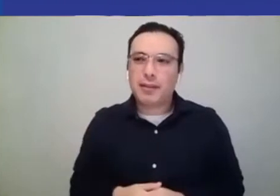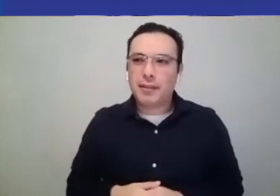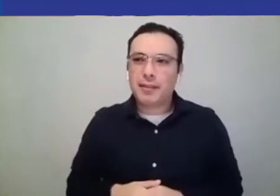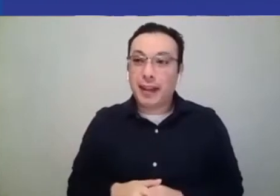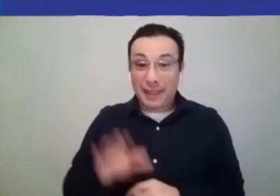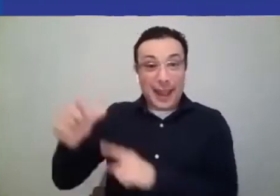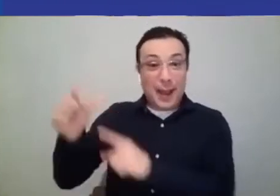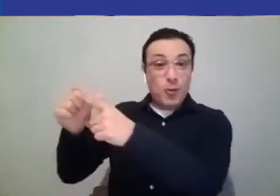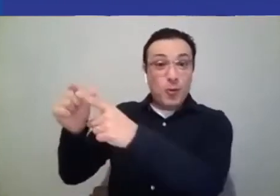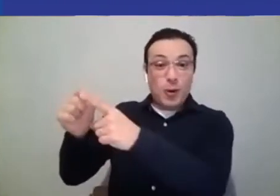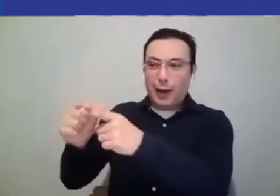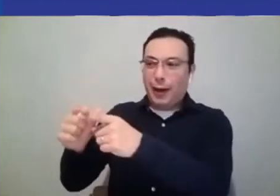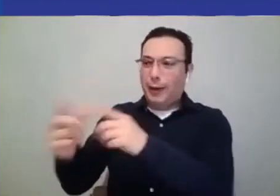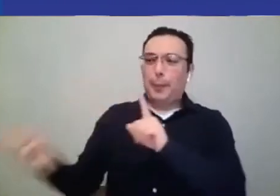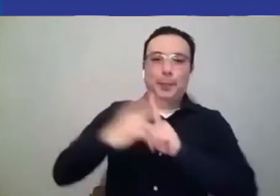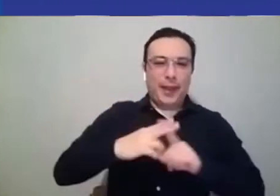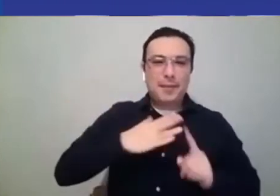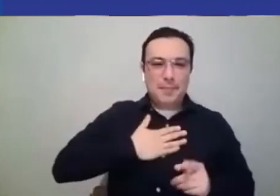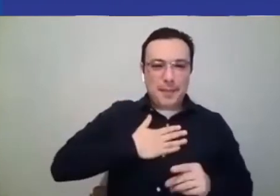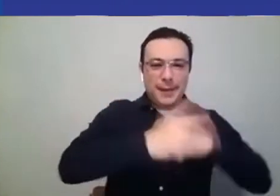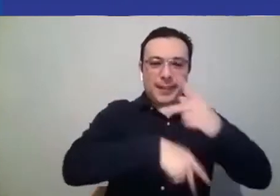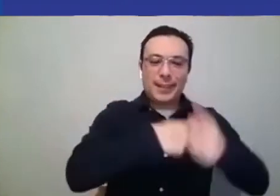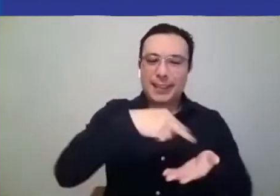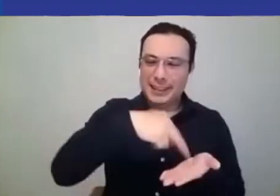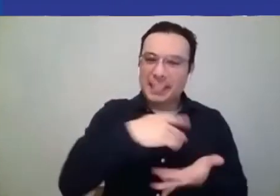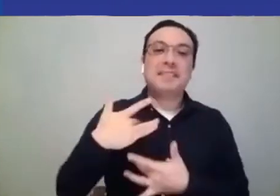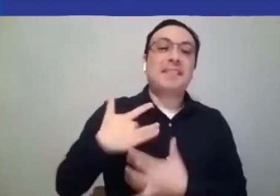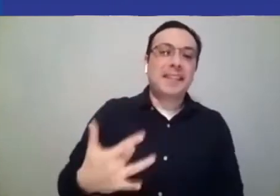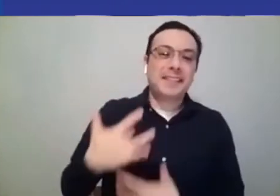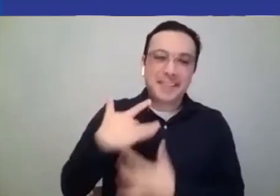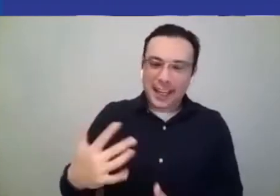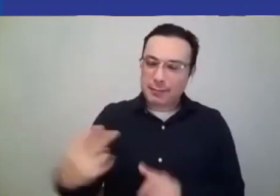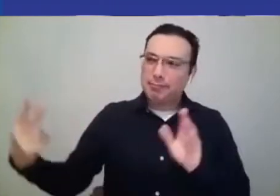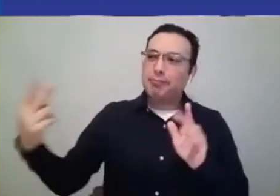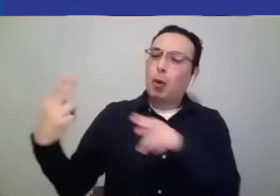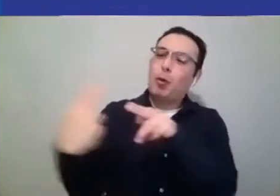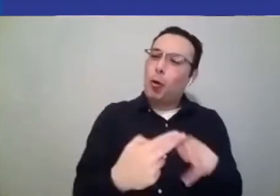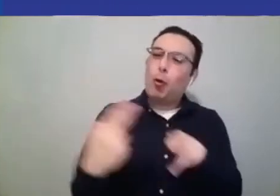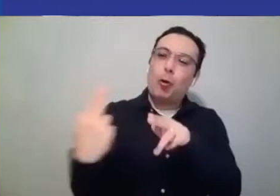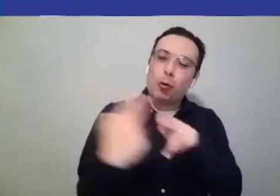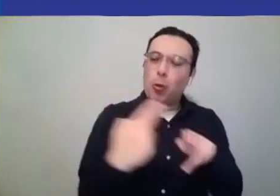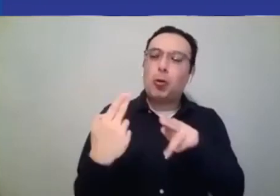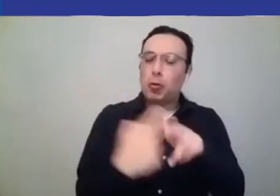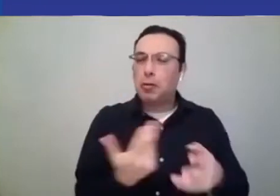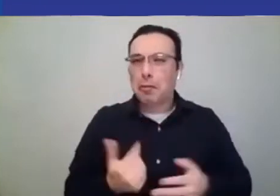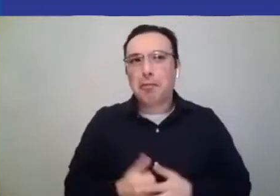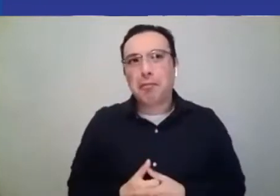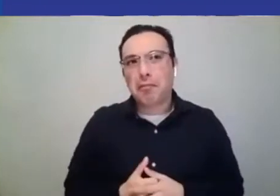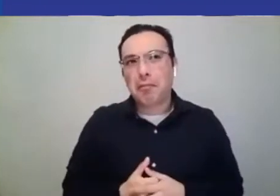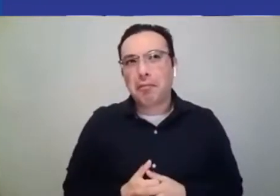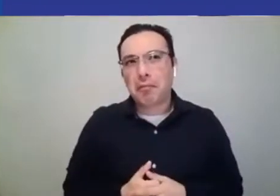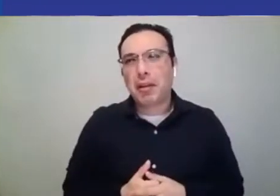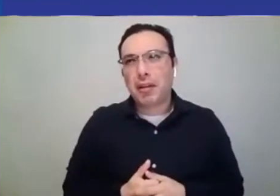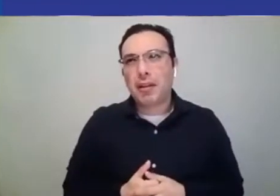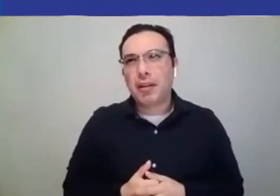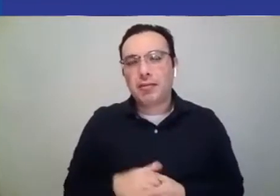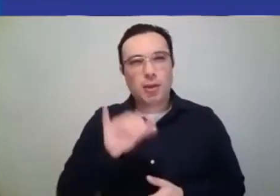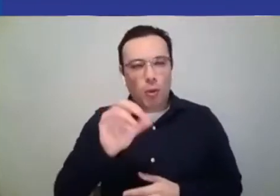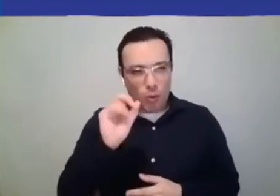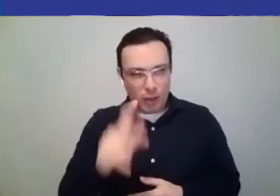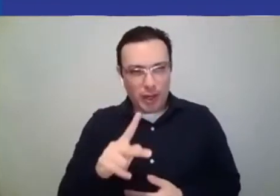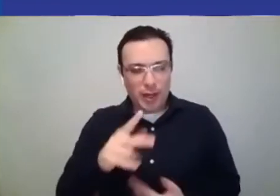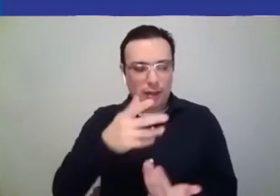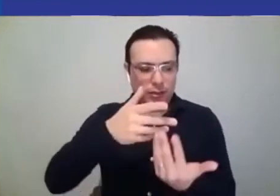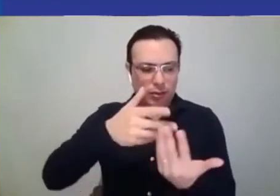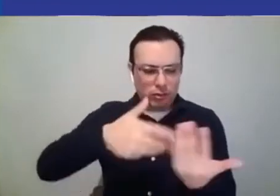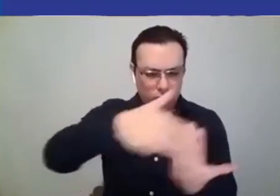that are more tied to the kind of dances that I do. So, you know, in thinking about this panel, I was wondering, you